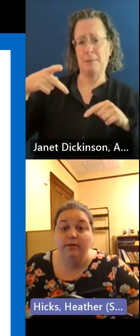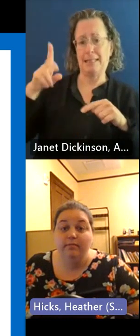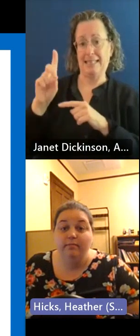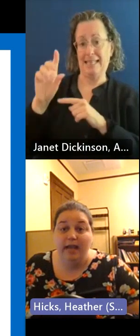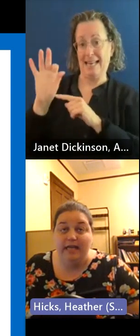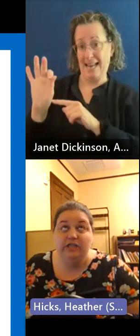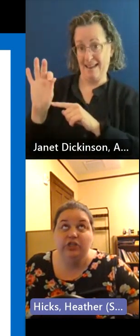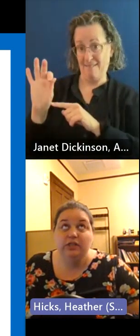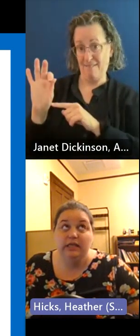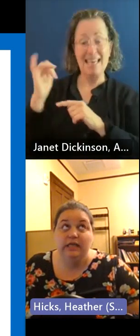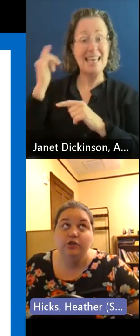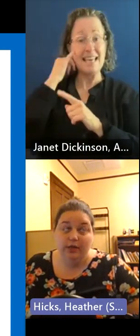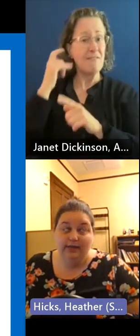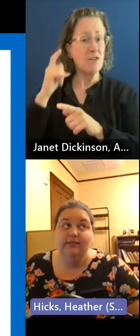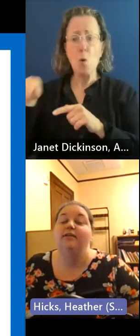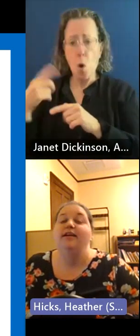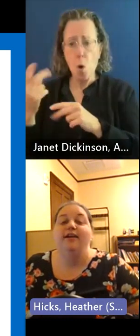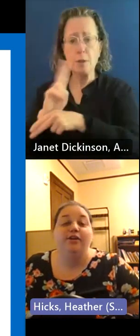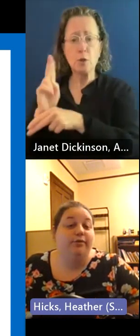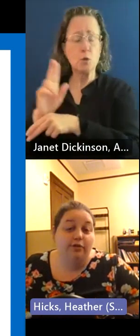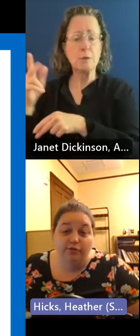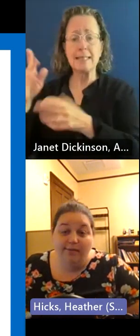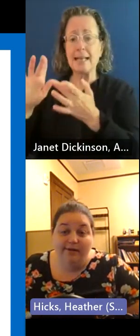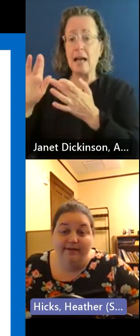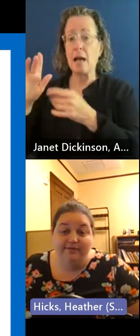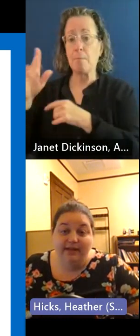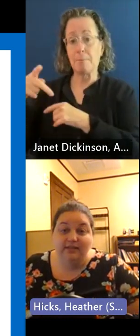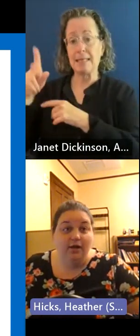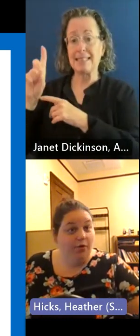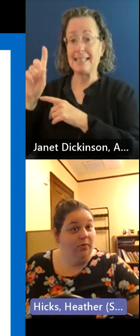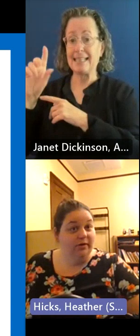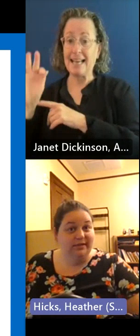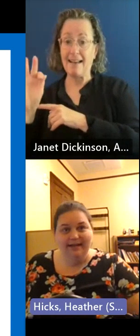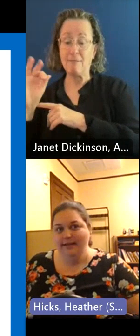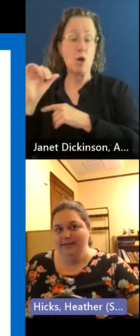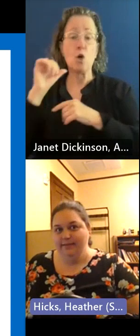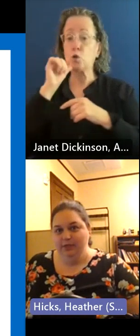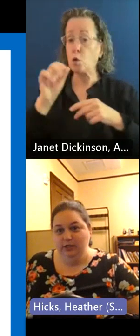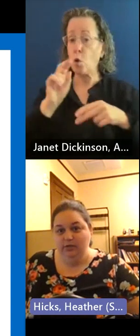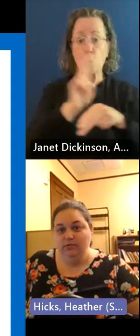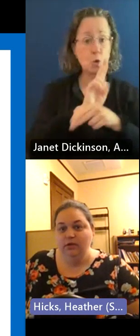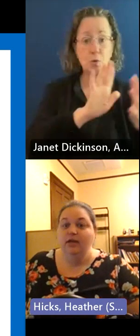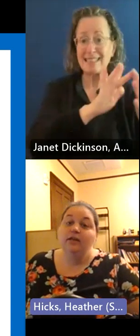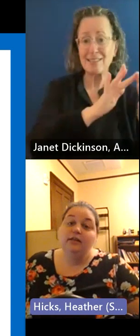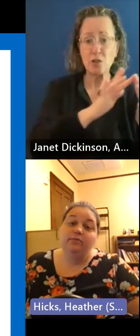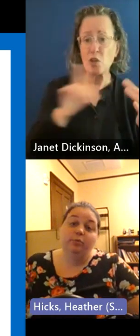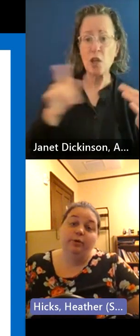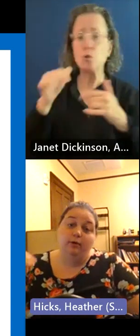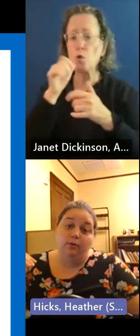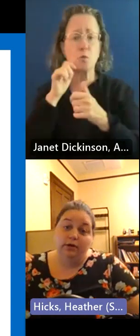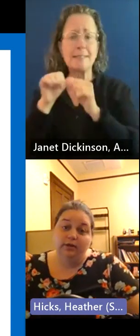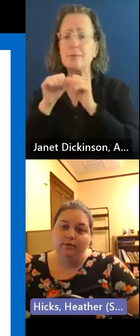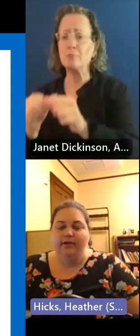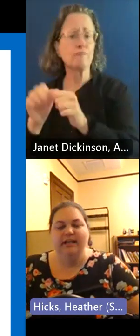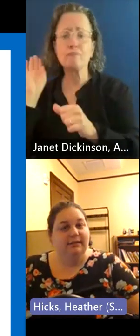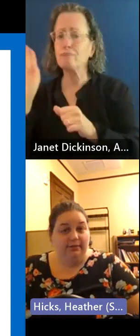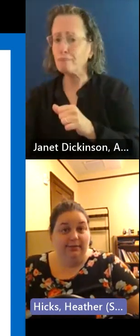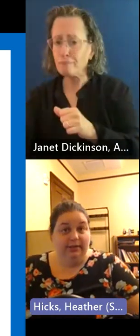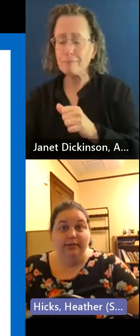don't manage the internet, you can drop off after that's done or stay. That is up to you.